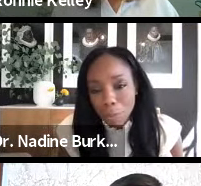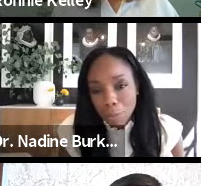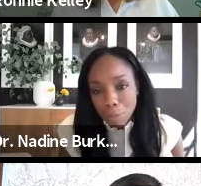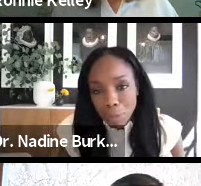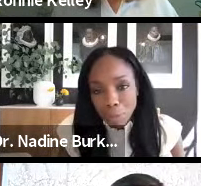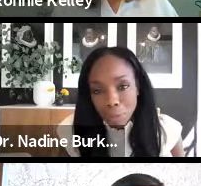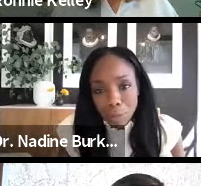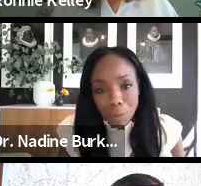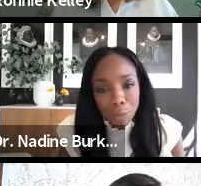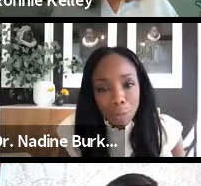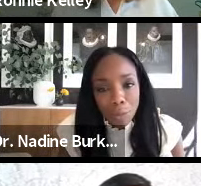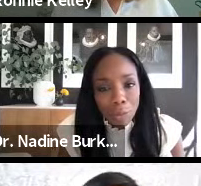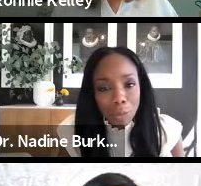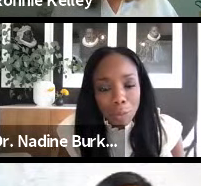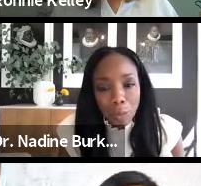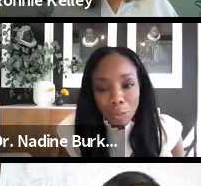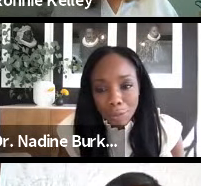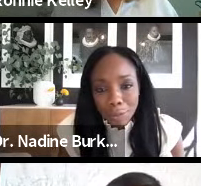get vaccinated.